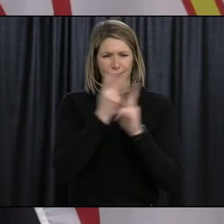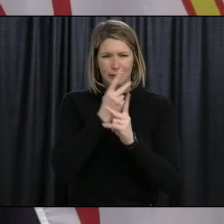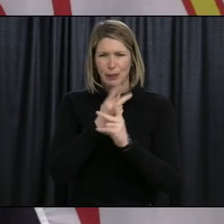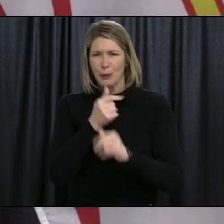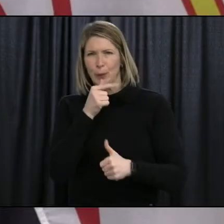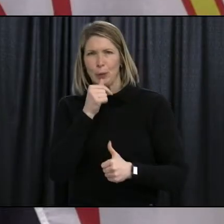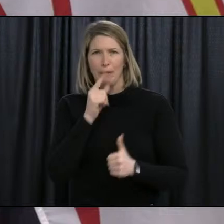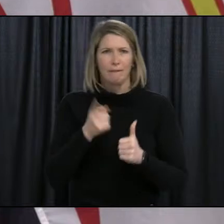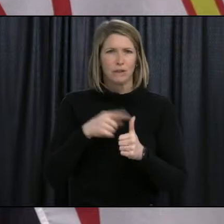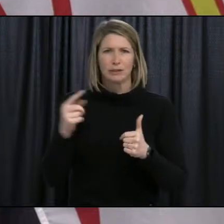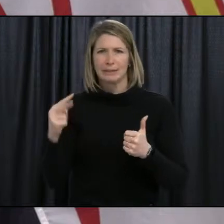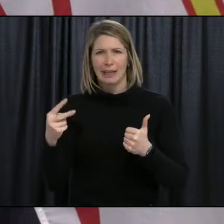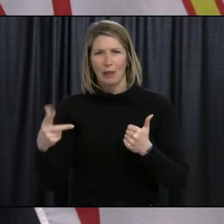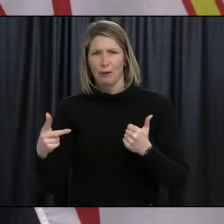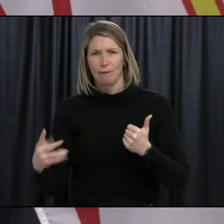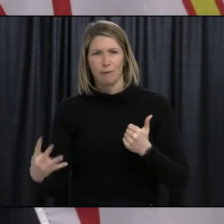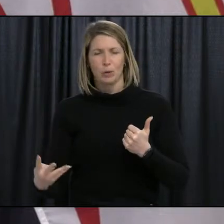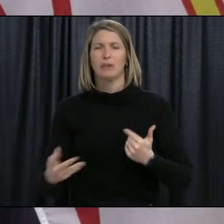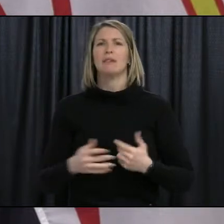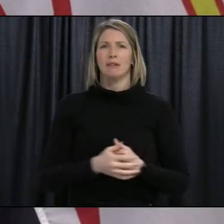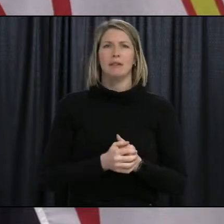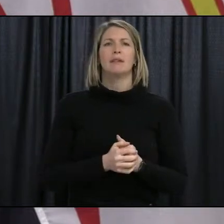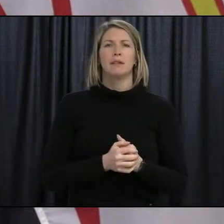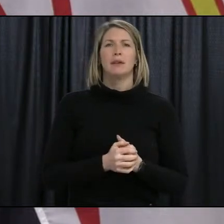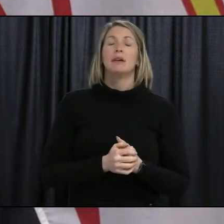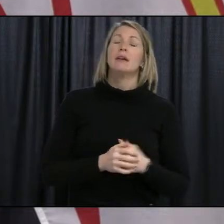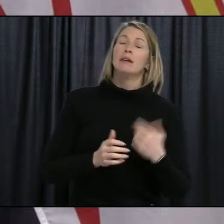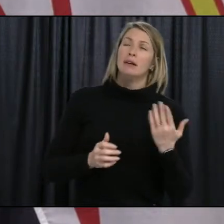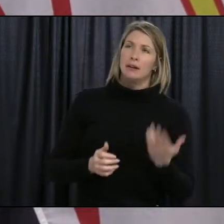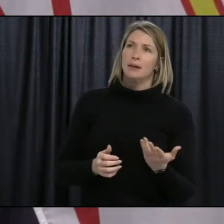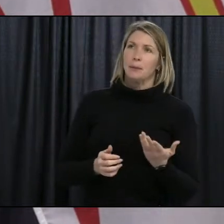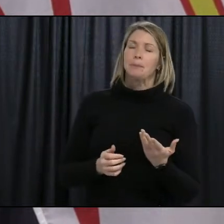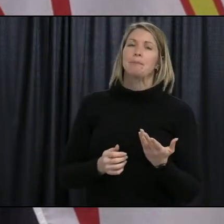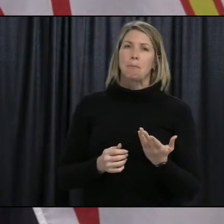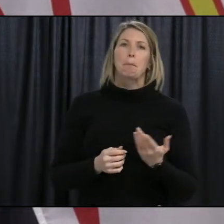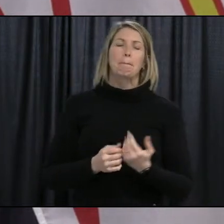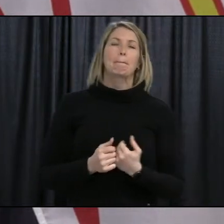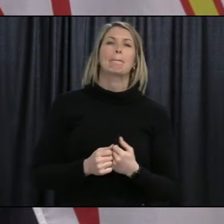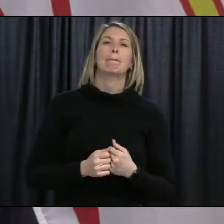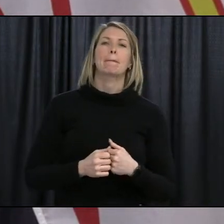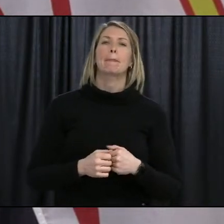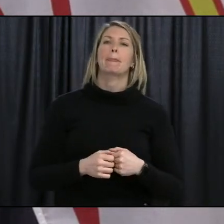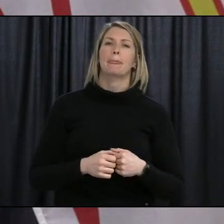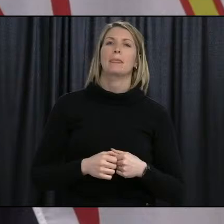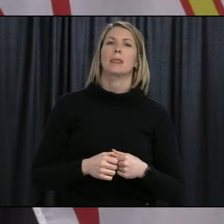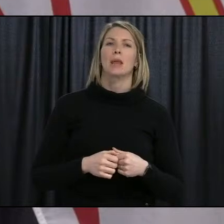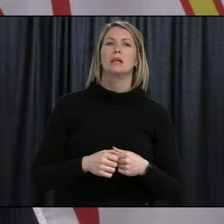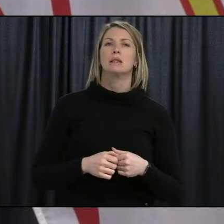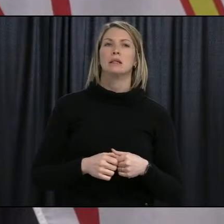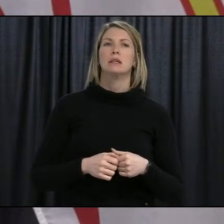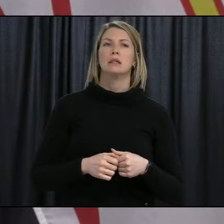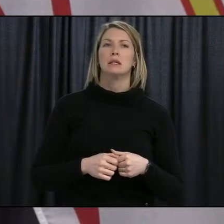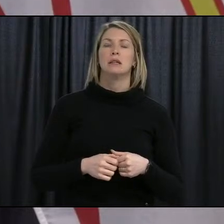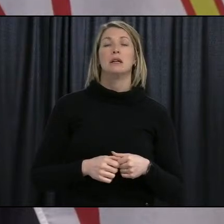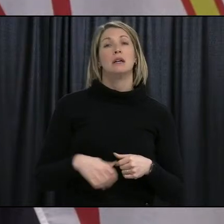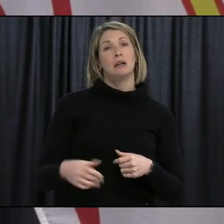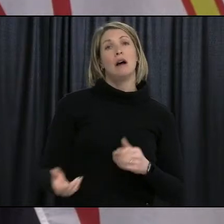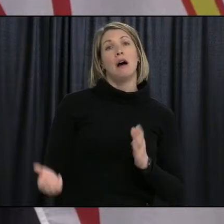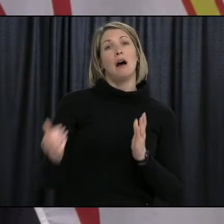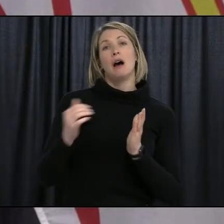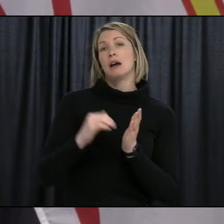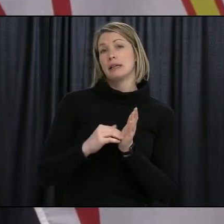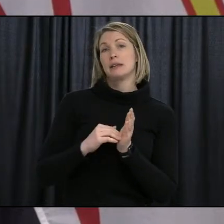So there's what we know, certainly we want to reduce the risk as much as we can for those who are